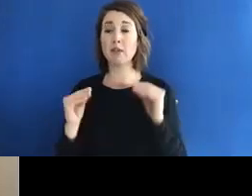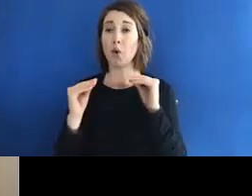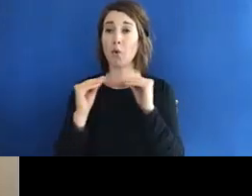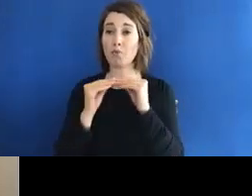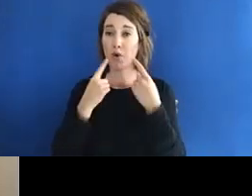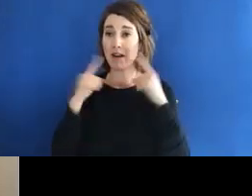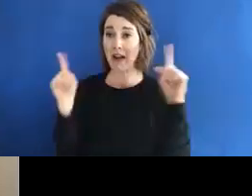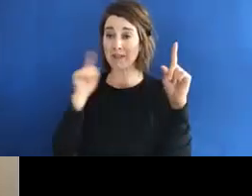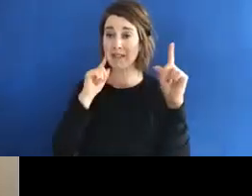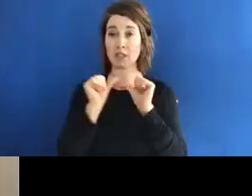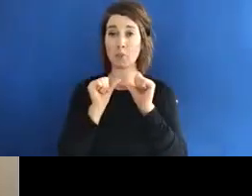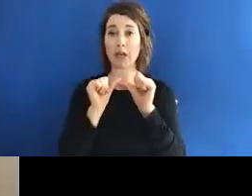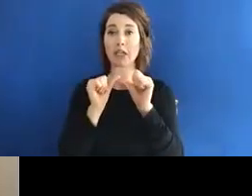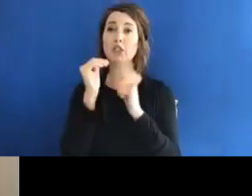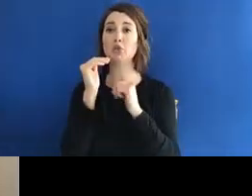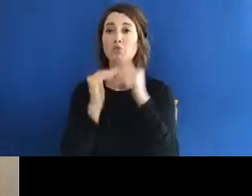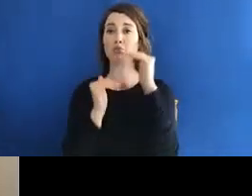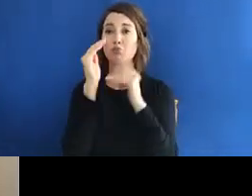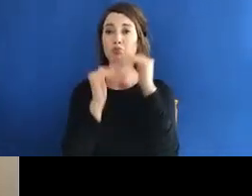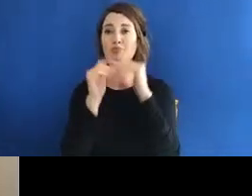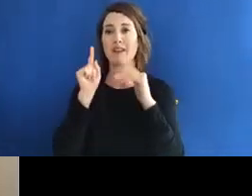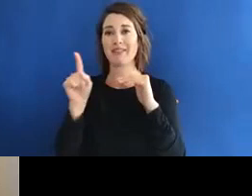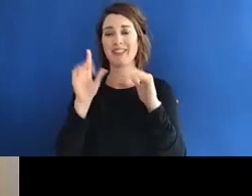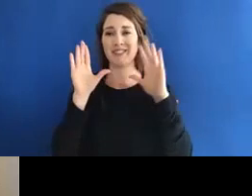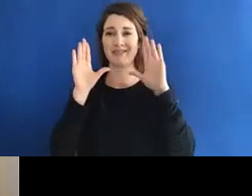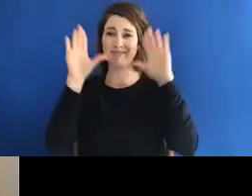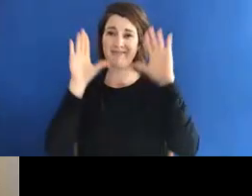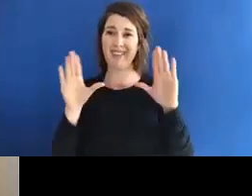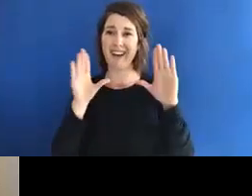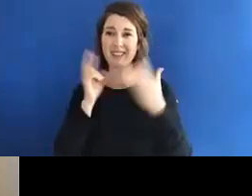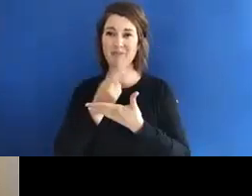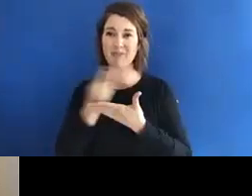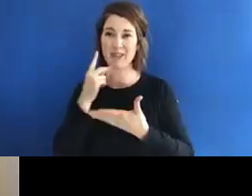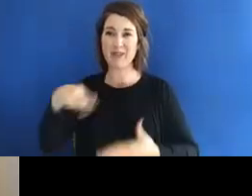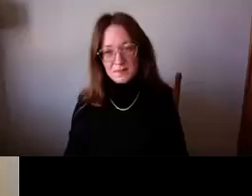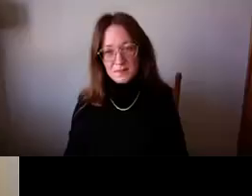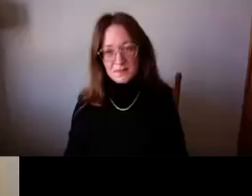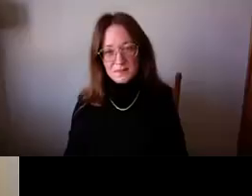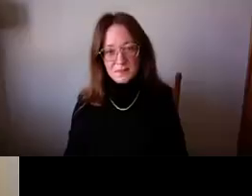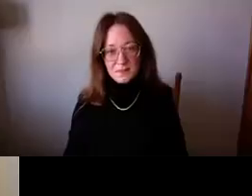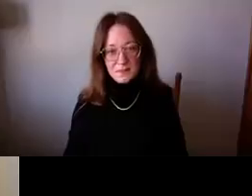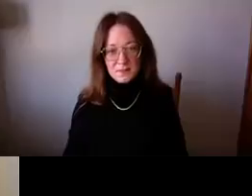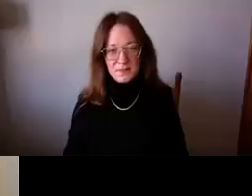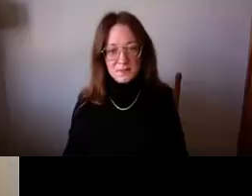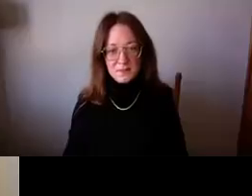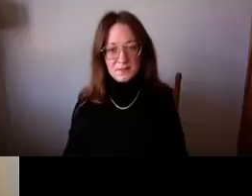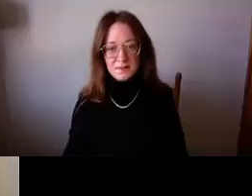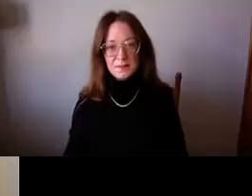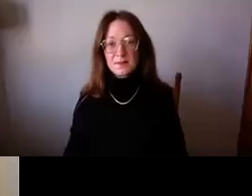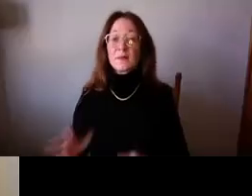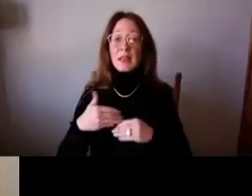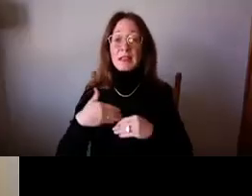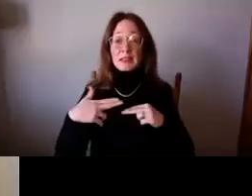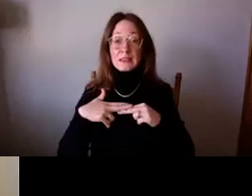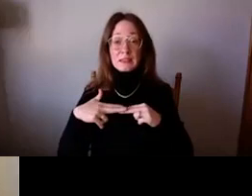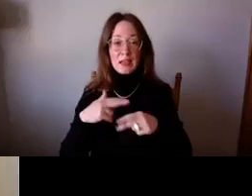build out this valuable resource. So far, as we show on the next slide, we